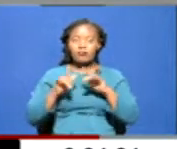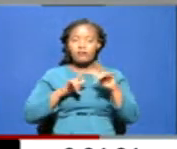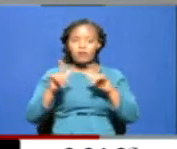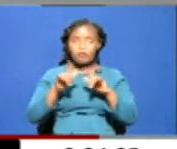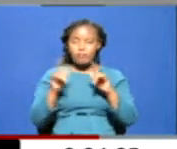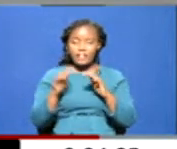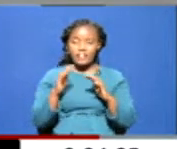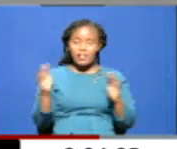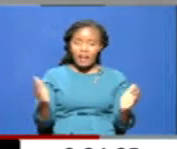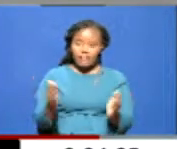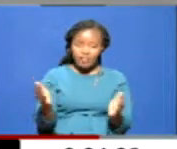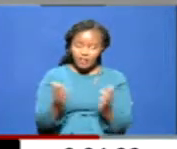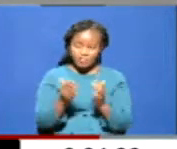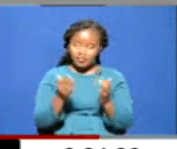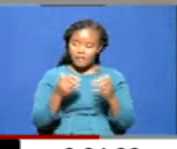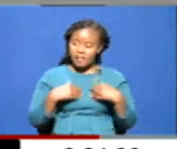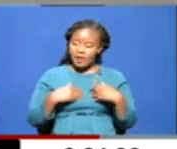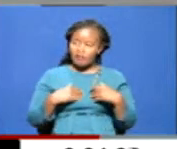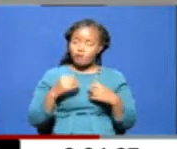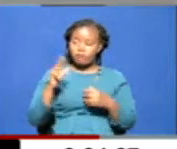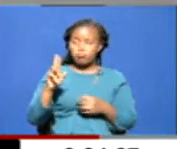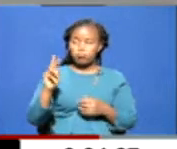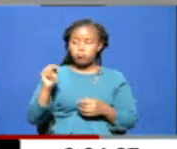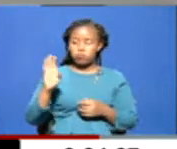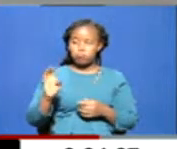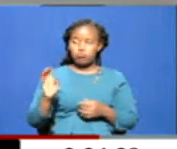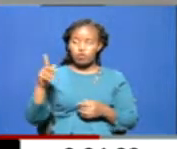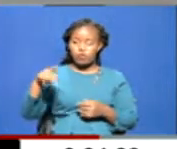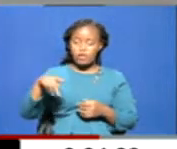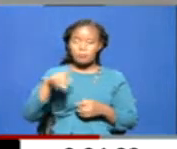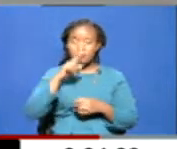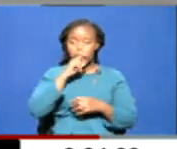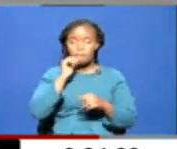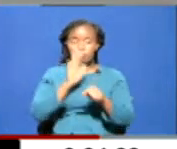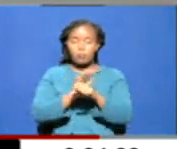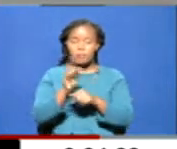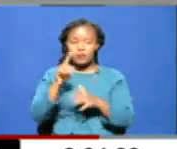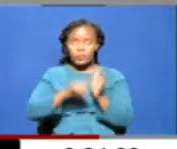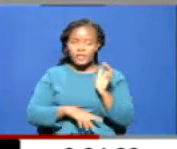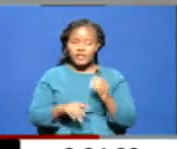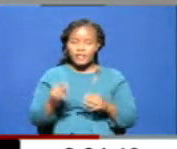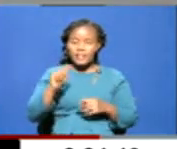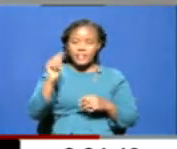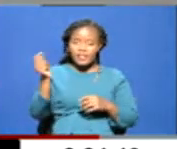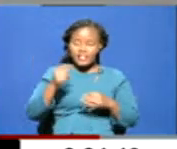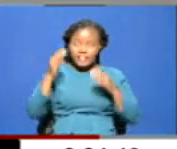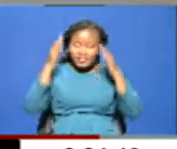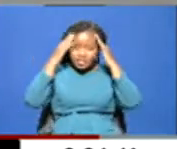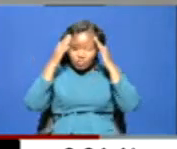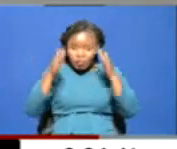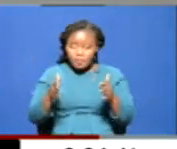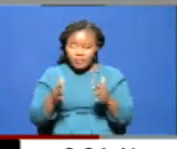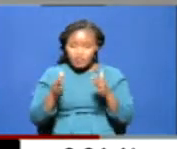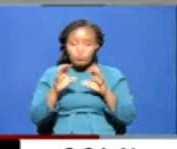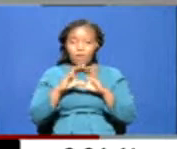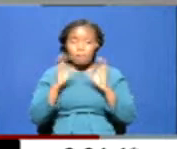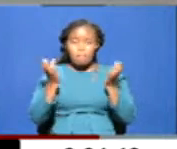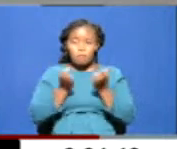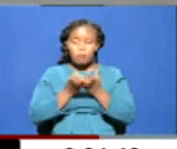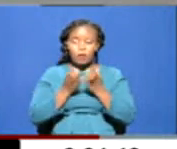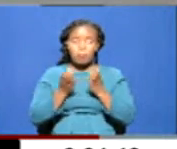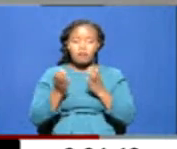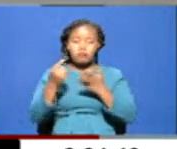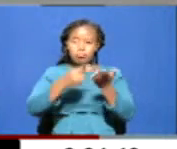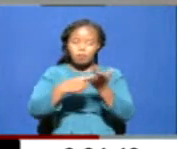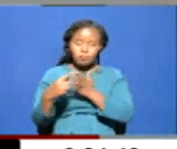Nations Environmental Programme, UNEP, the assurance that Kenya is committed to the global cause of tackling climate change and